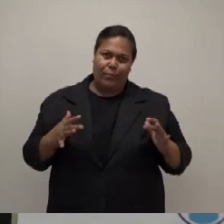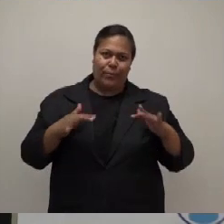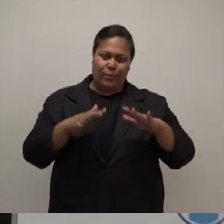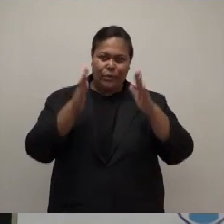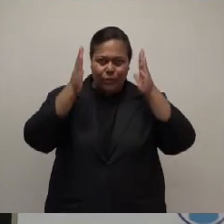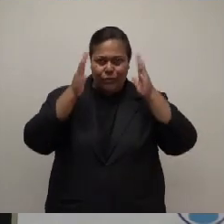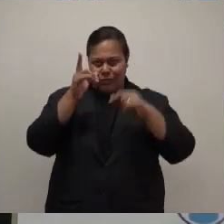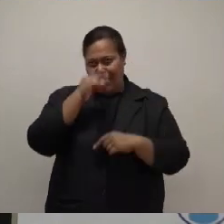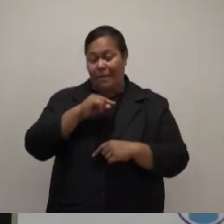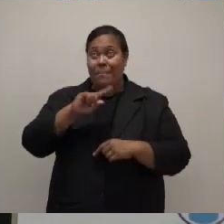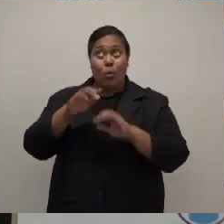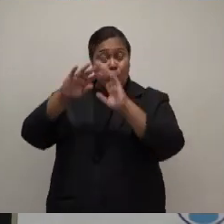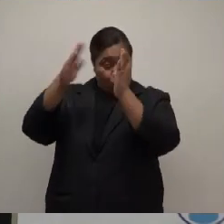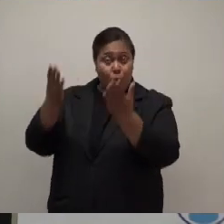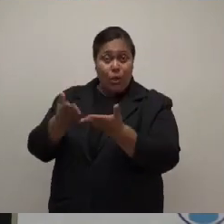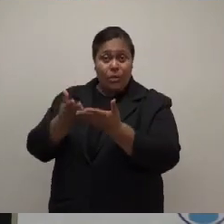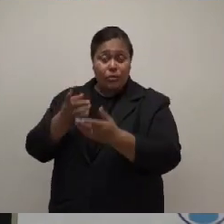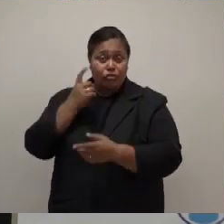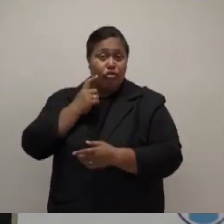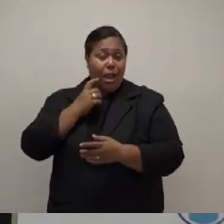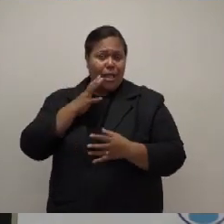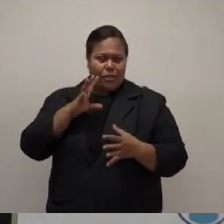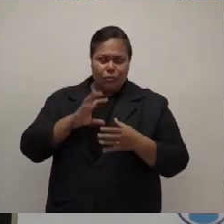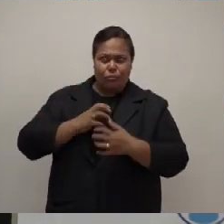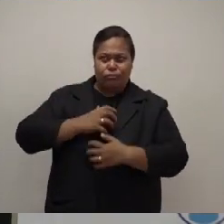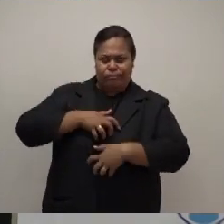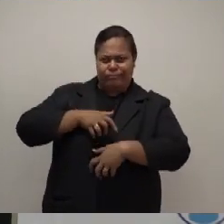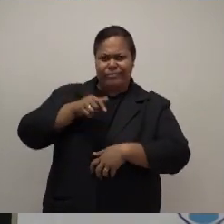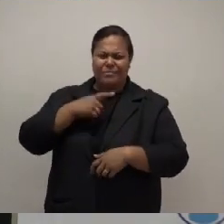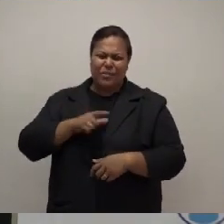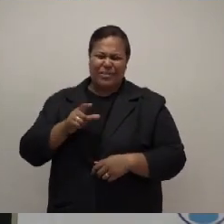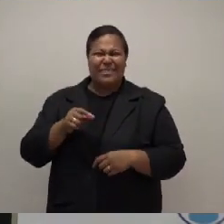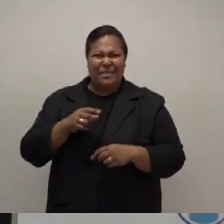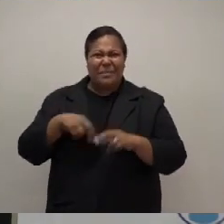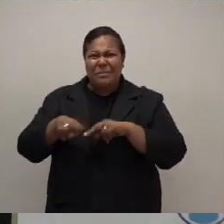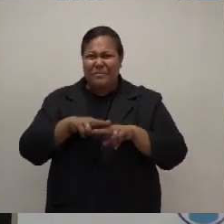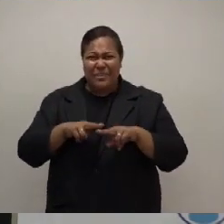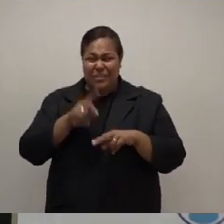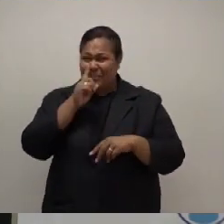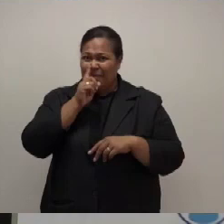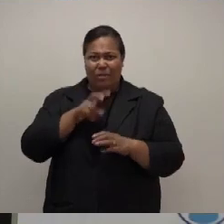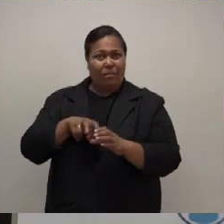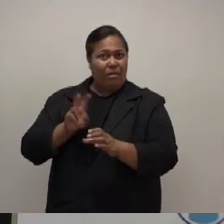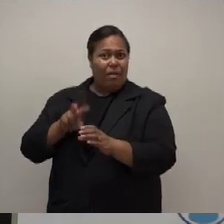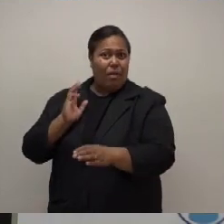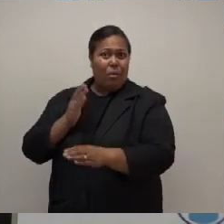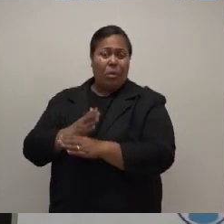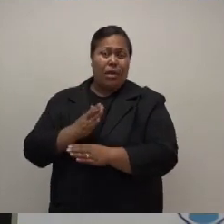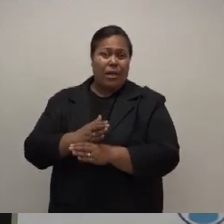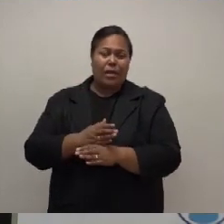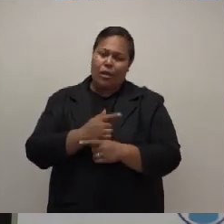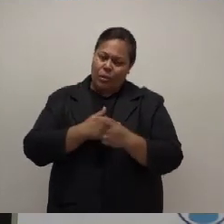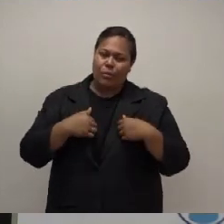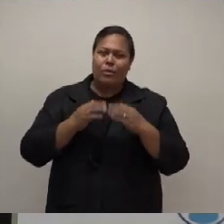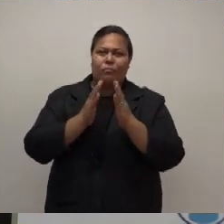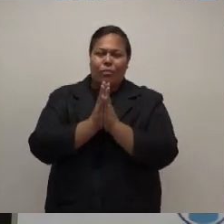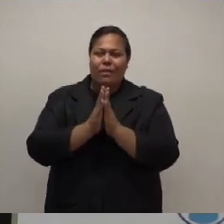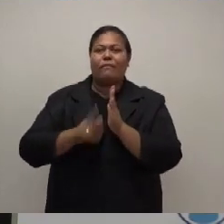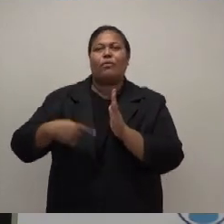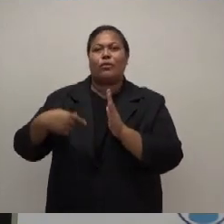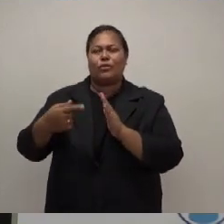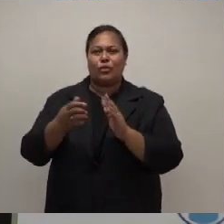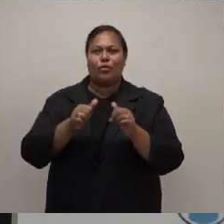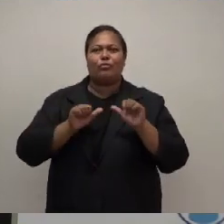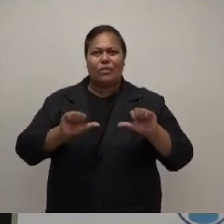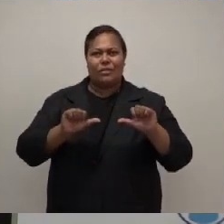the pandemic and Fijians find themselves out of work, pray for relief and continued protection